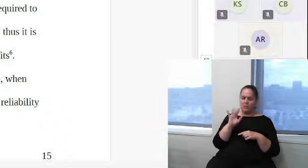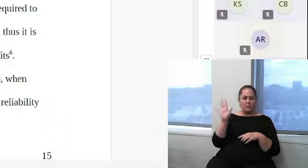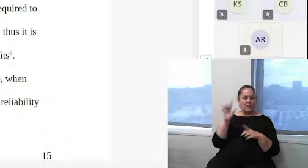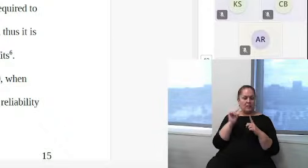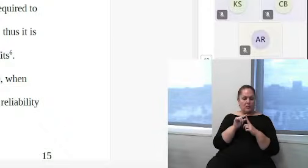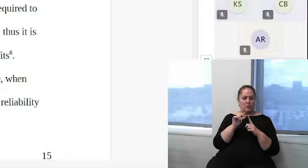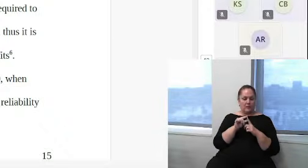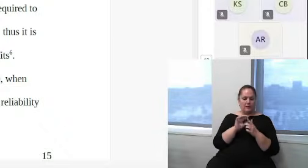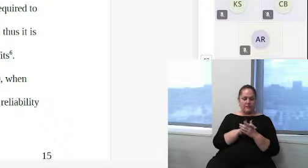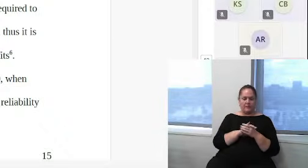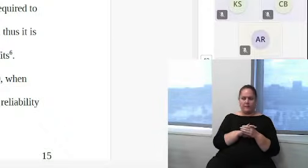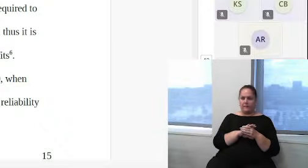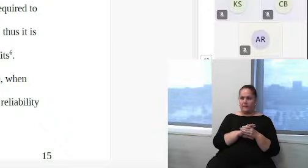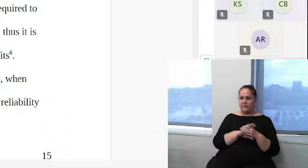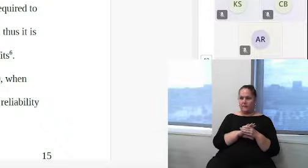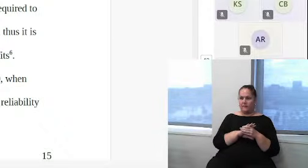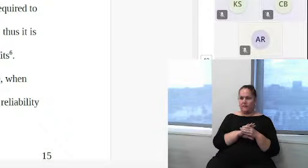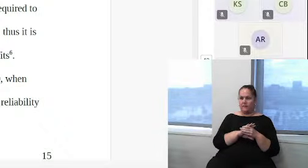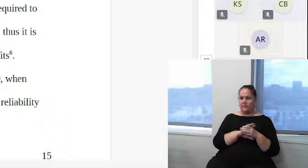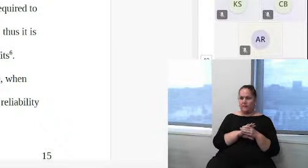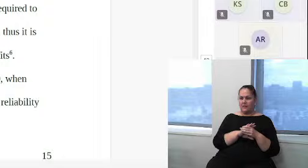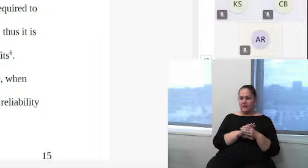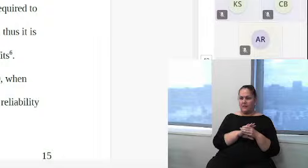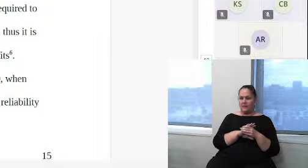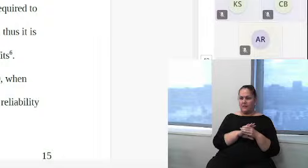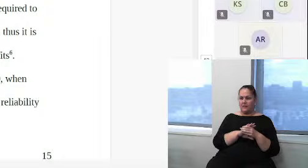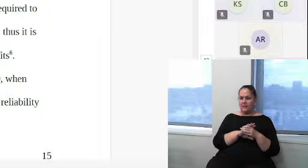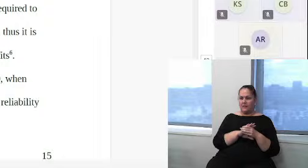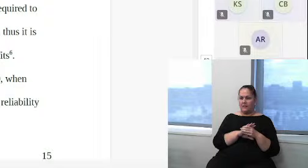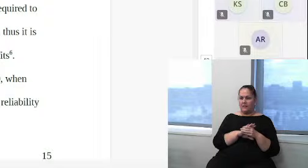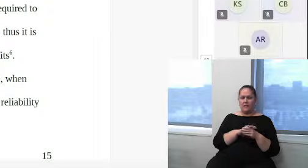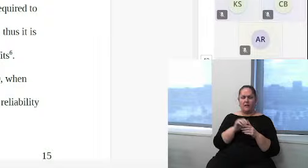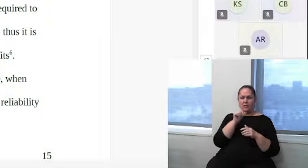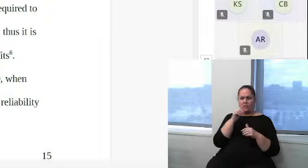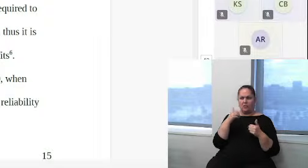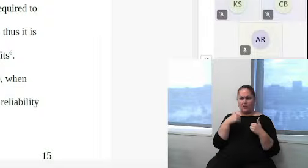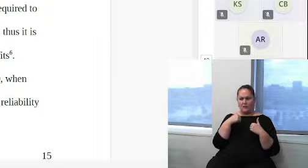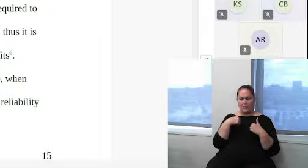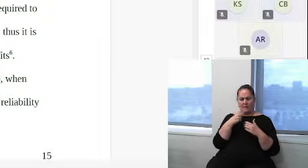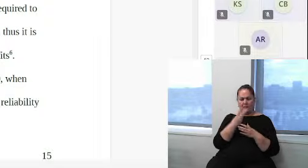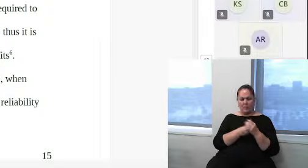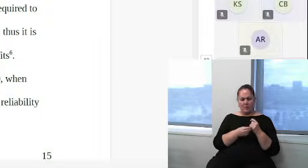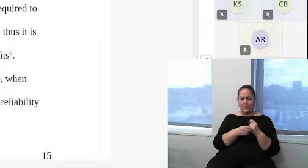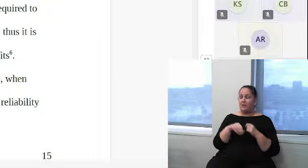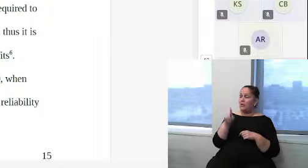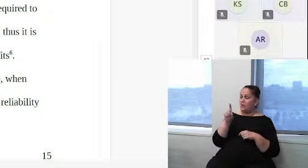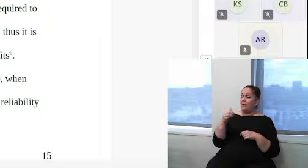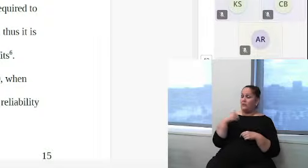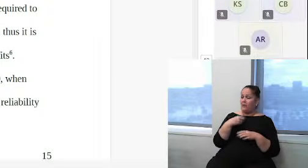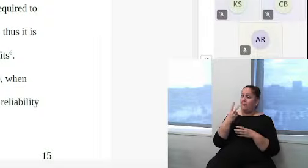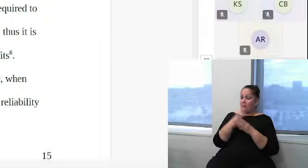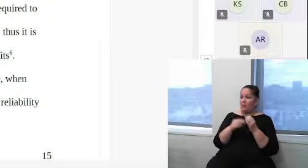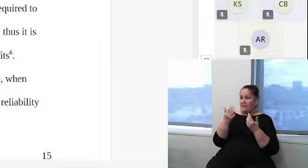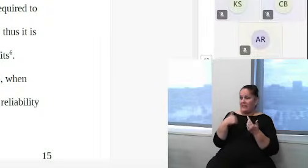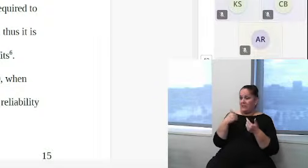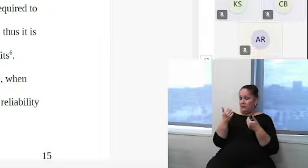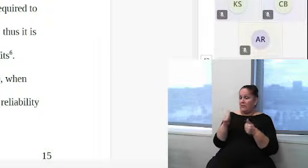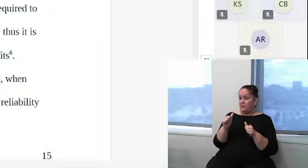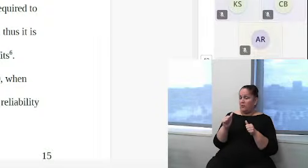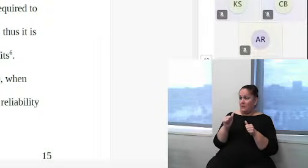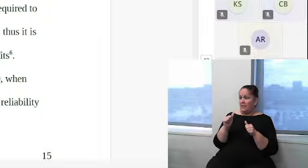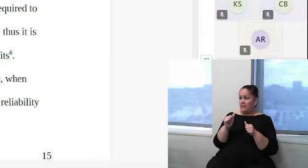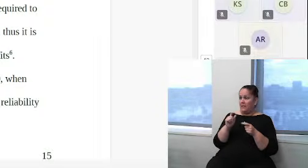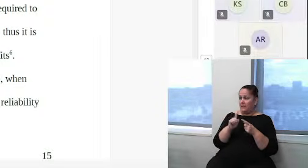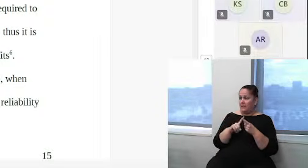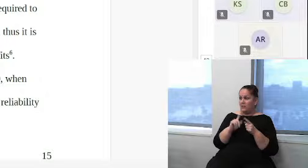were asking. those are his words. Okay. I mean, don't So you have to? you can have ask both? Mr. Shearman. Don't you have to have both? You do have to have